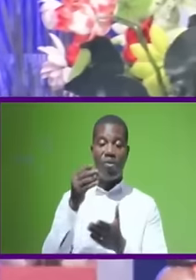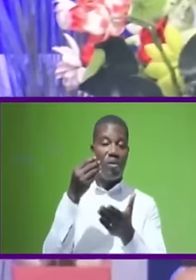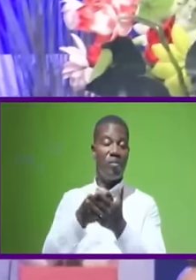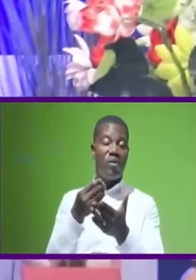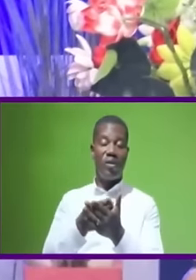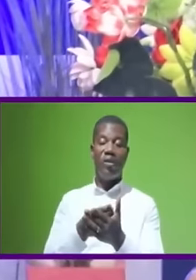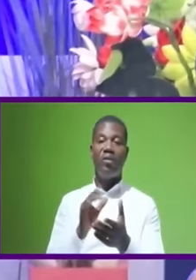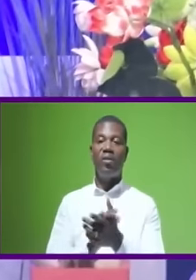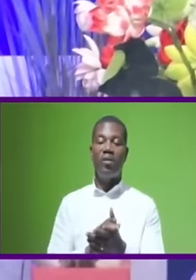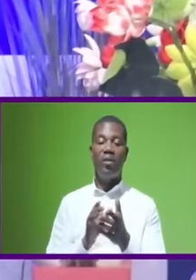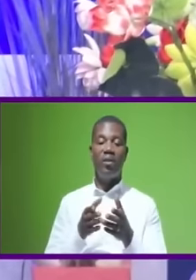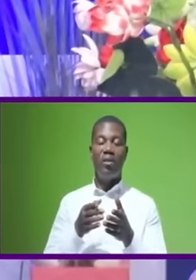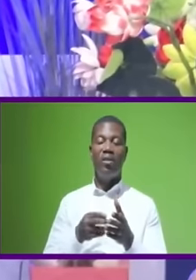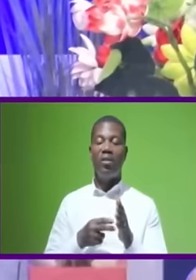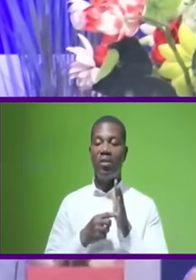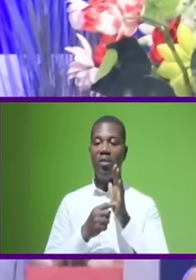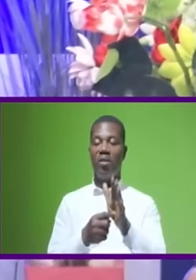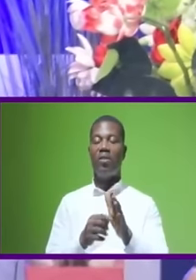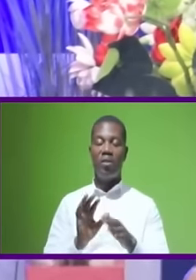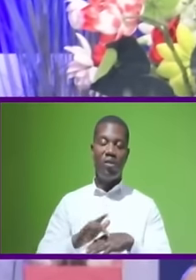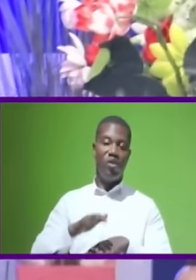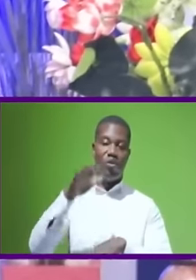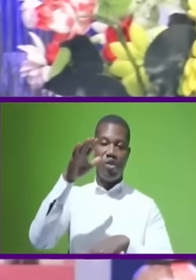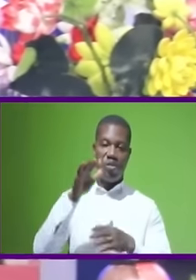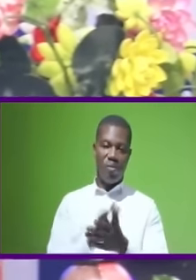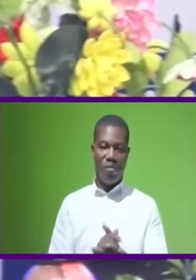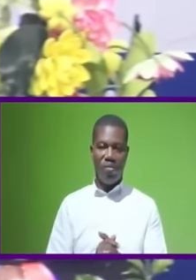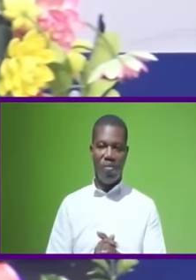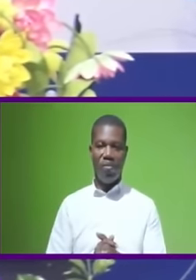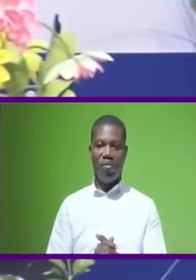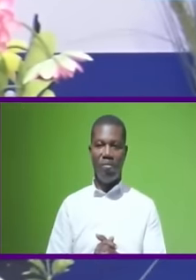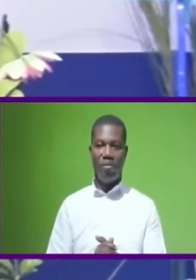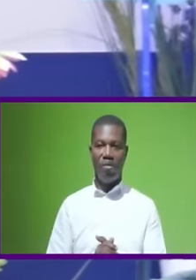Kronas near Gunuwa Numonyam. Amen.